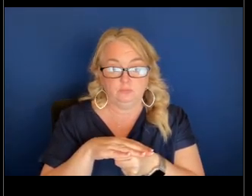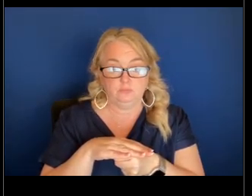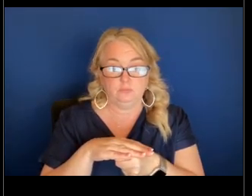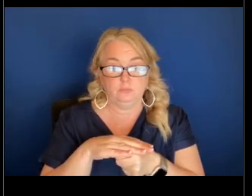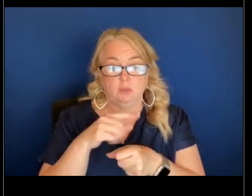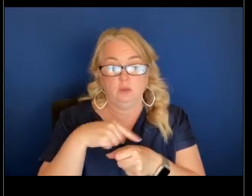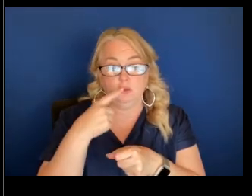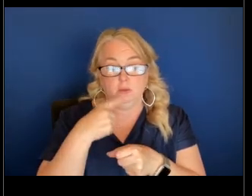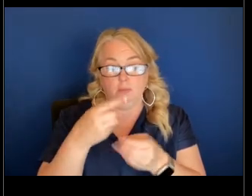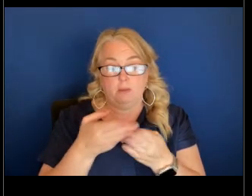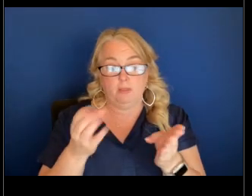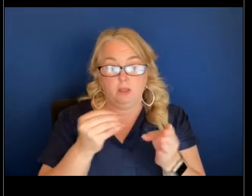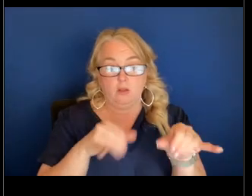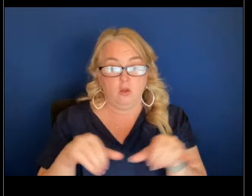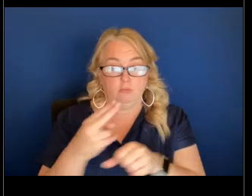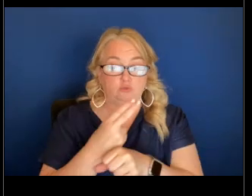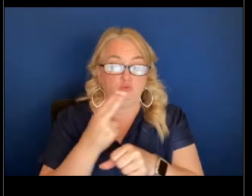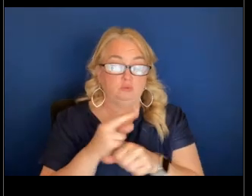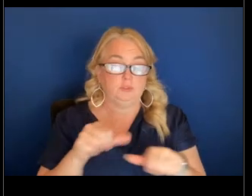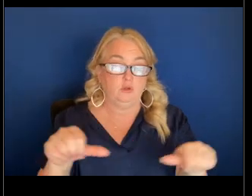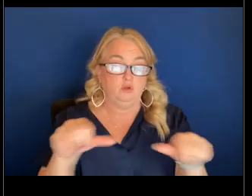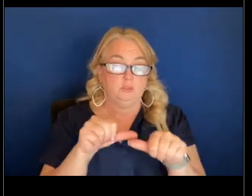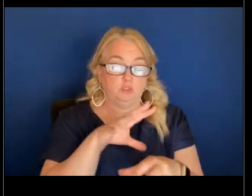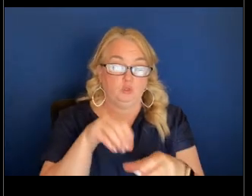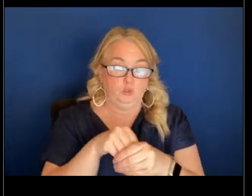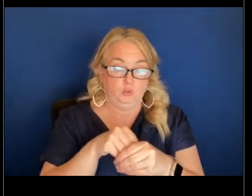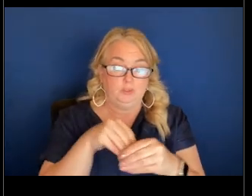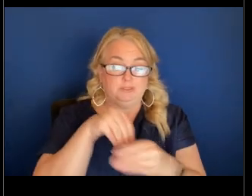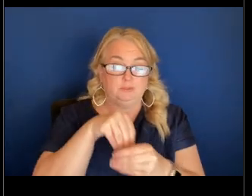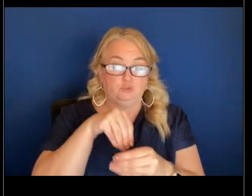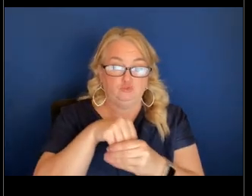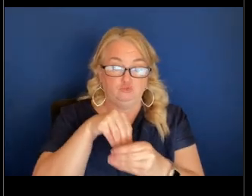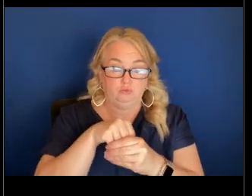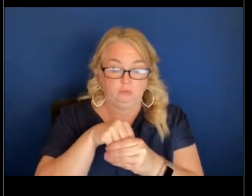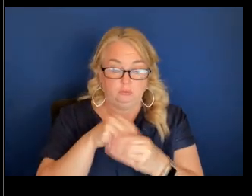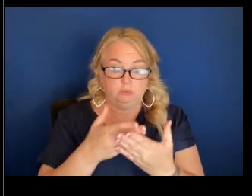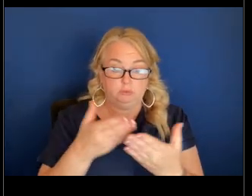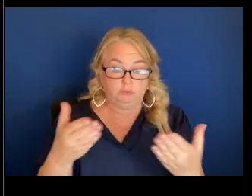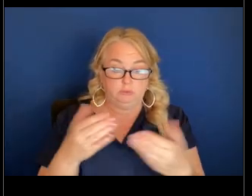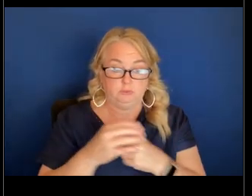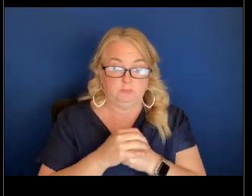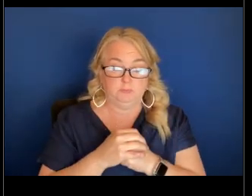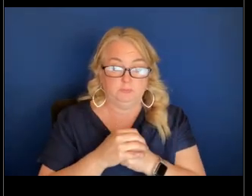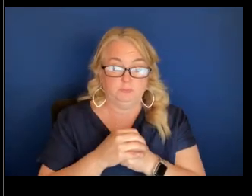Public and common use areas also include interior facilities,